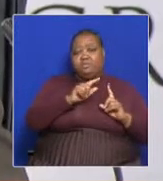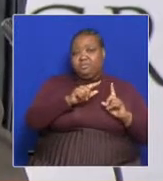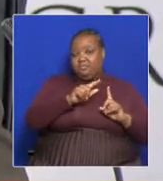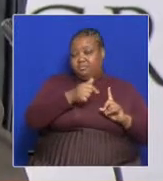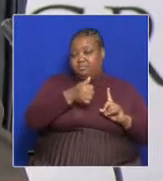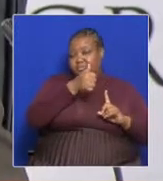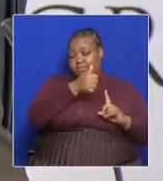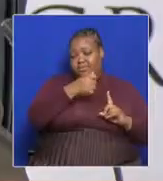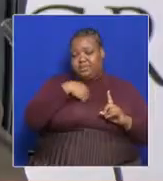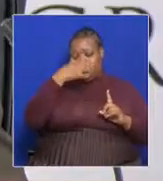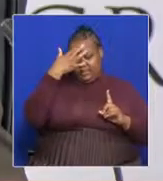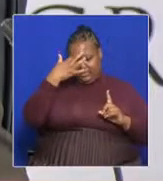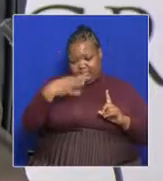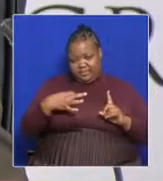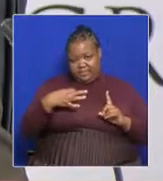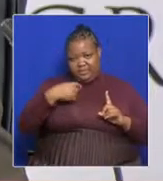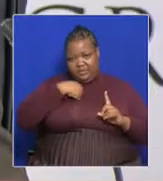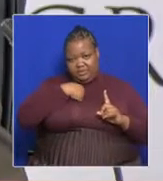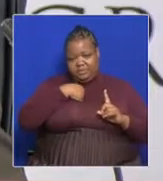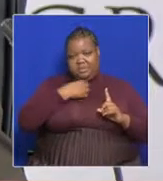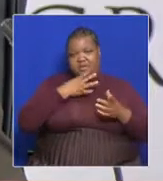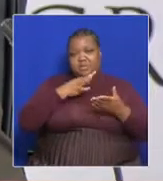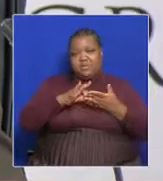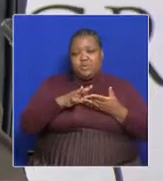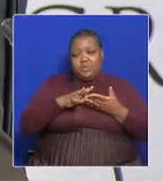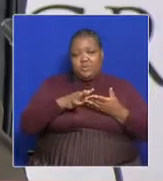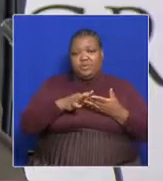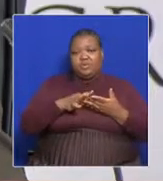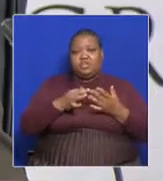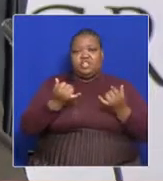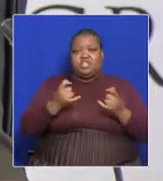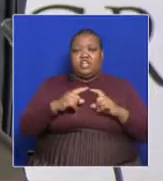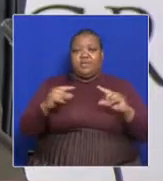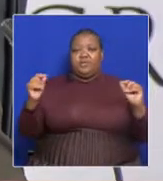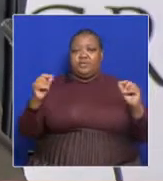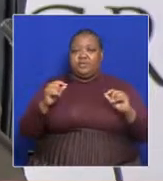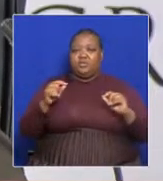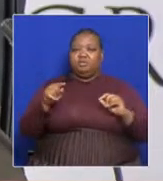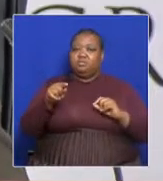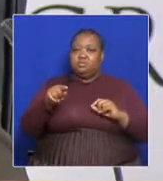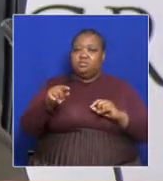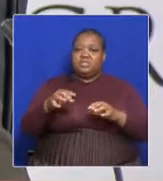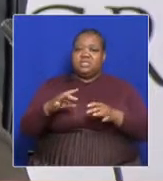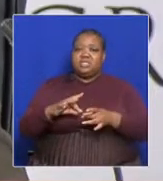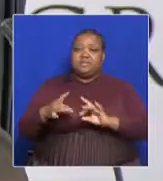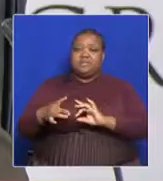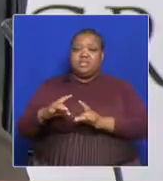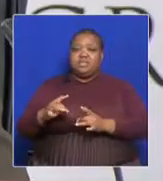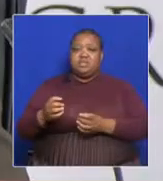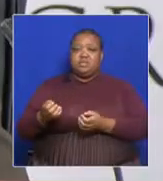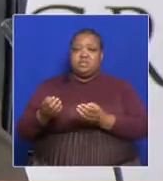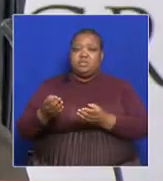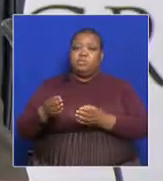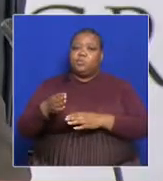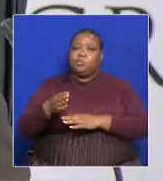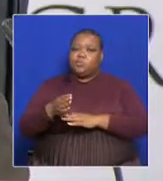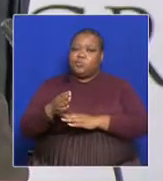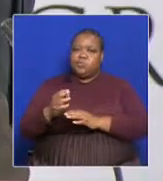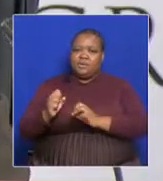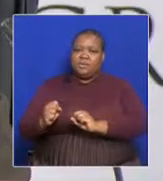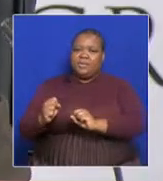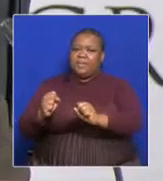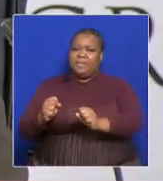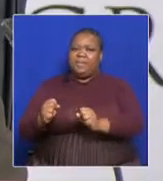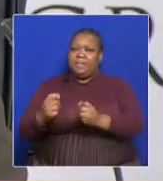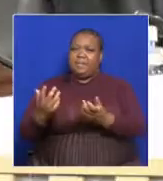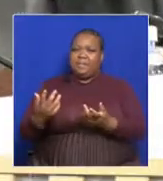I'm the one who proposed. Now it's over. There's no reason to keep him at supply chain management. And that's when he came back to the unit.